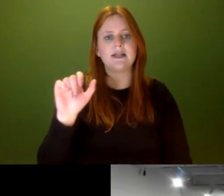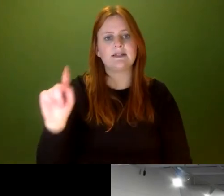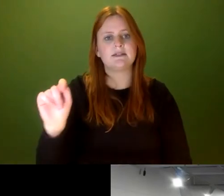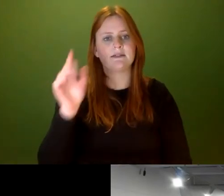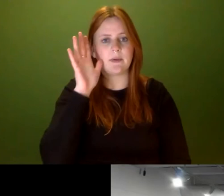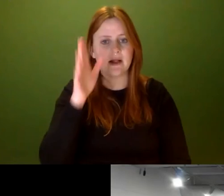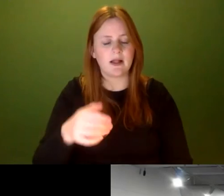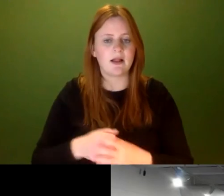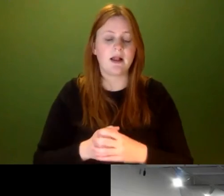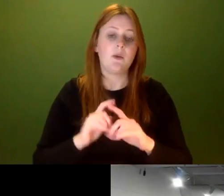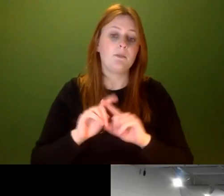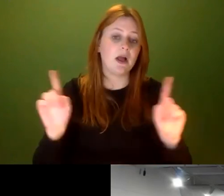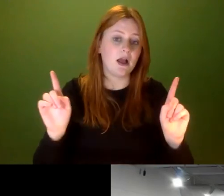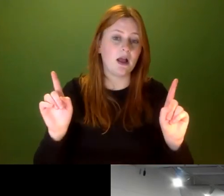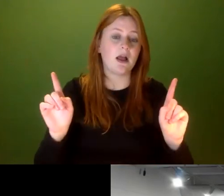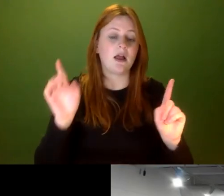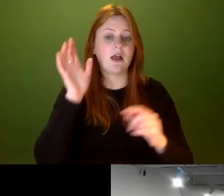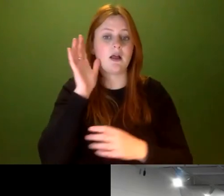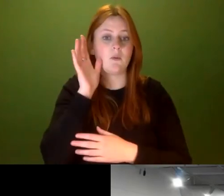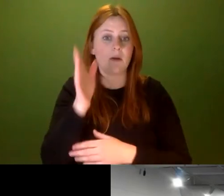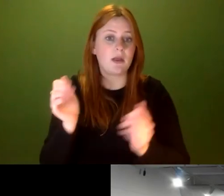But they will be combined with